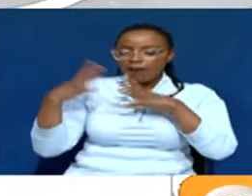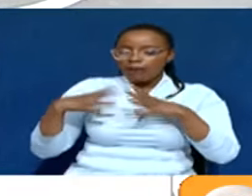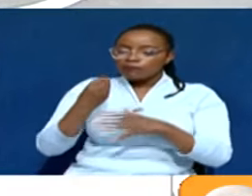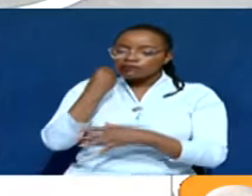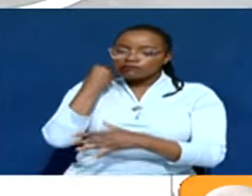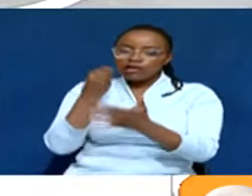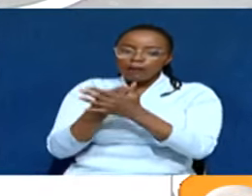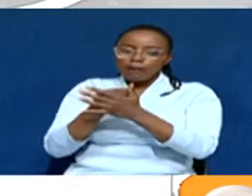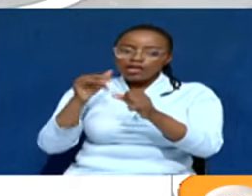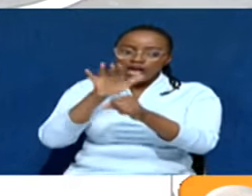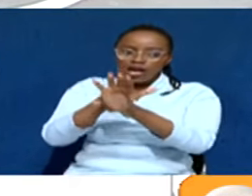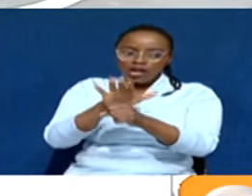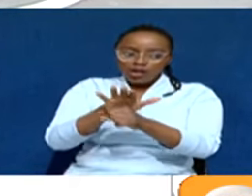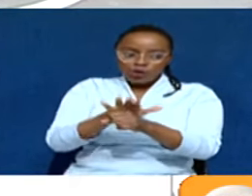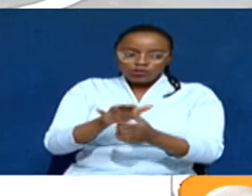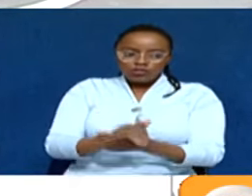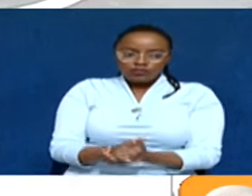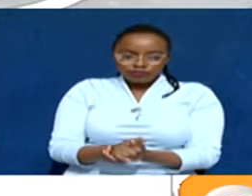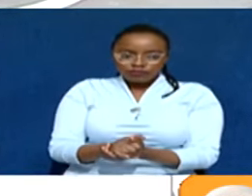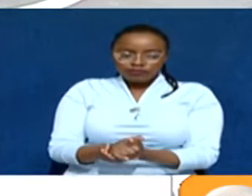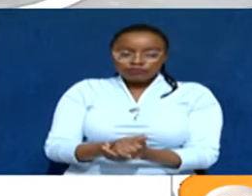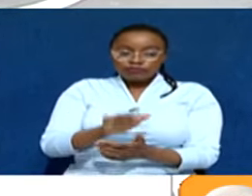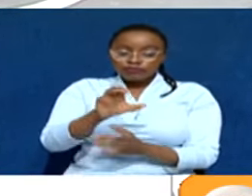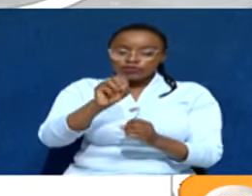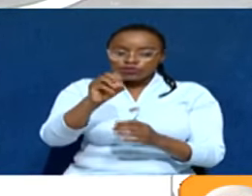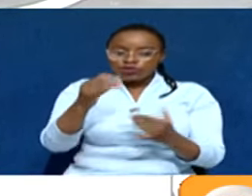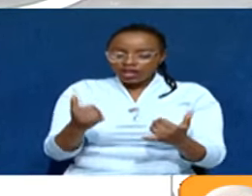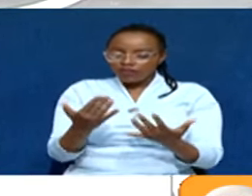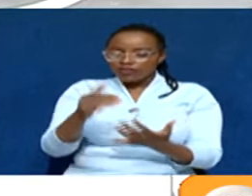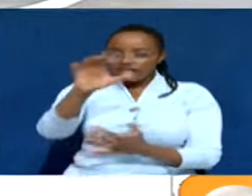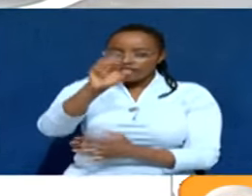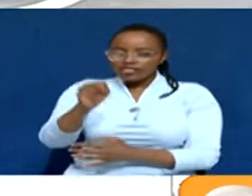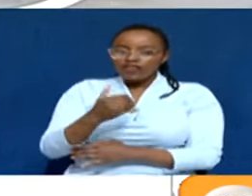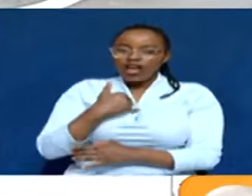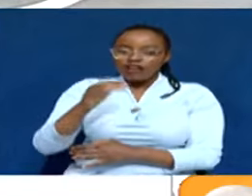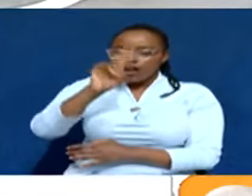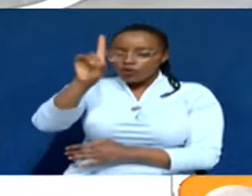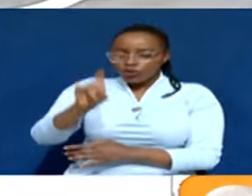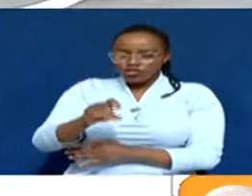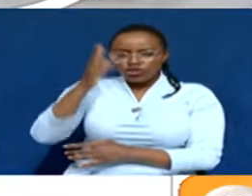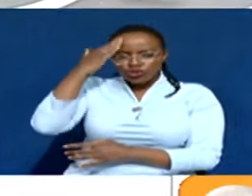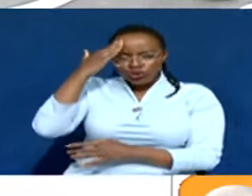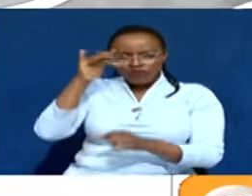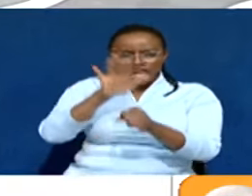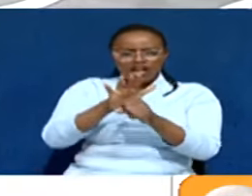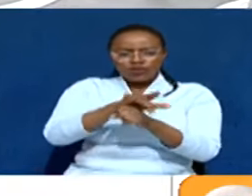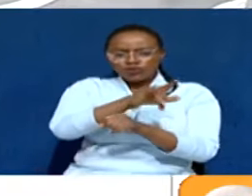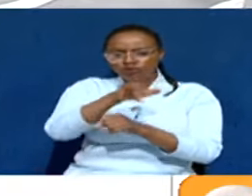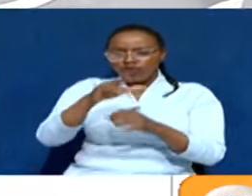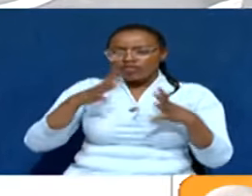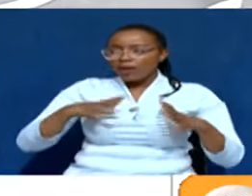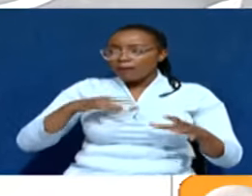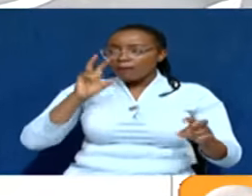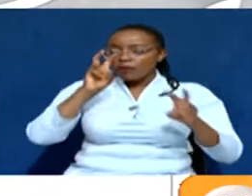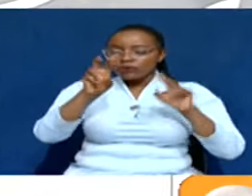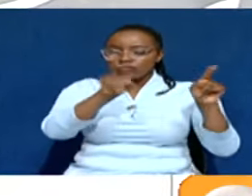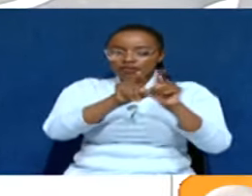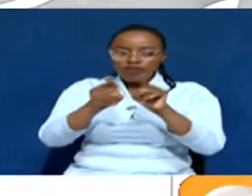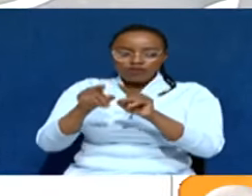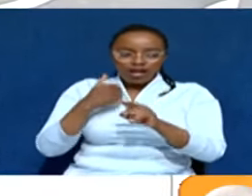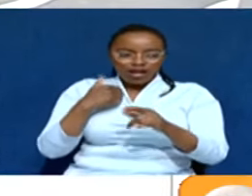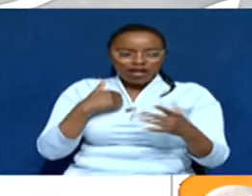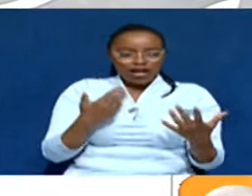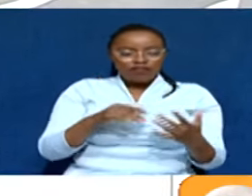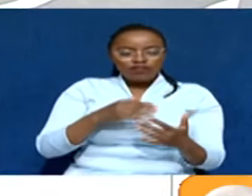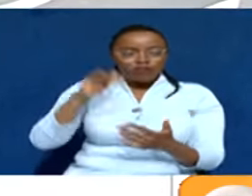wanakula pesa zote. Mingi. Zote. Mingi sana. Okay, so Cabinet Secretary, I have a question here. And, you know, a lot of viewers are of this opinion. So listen